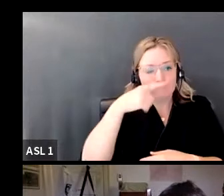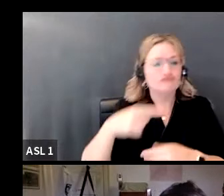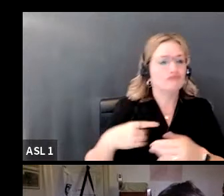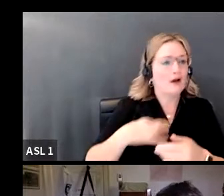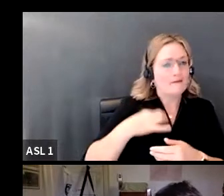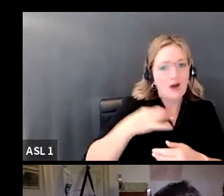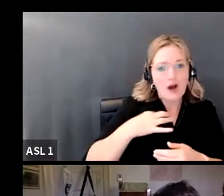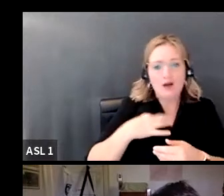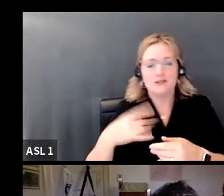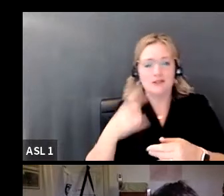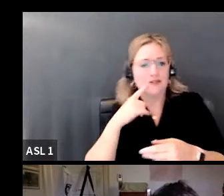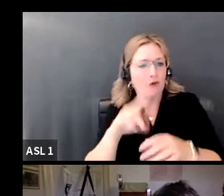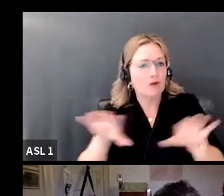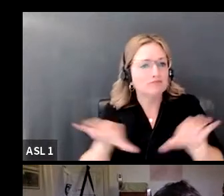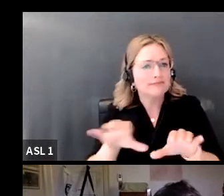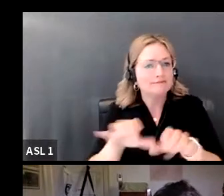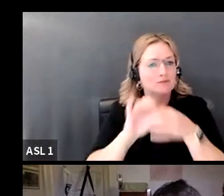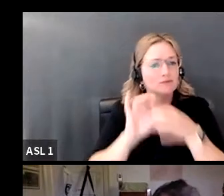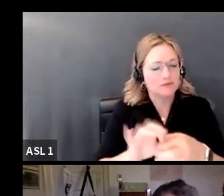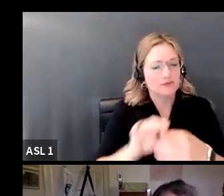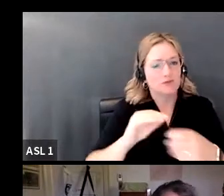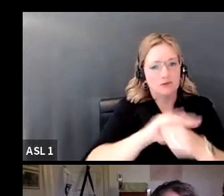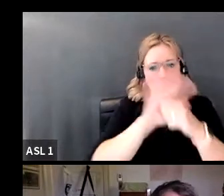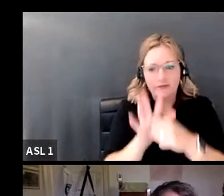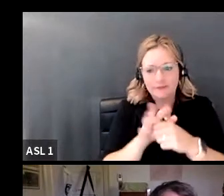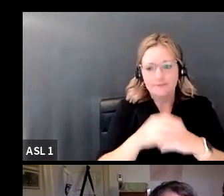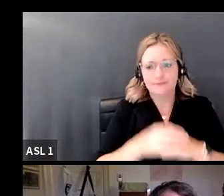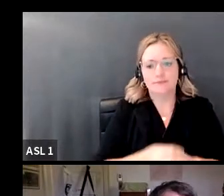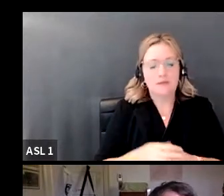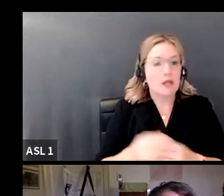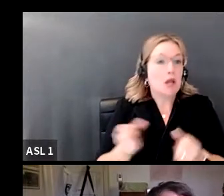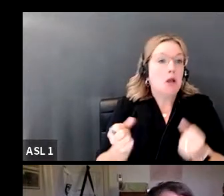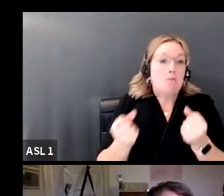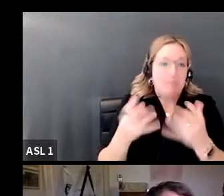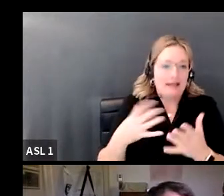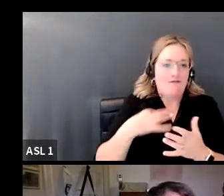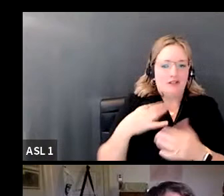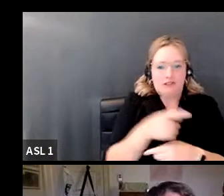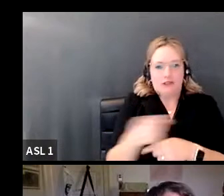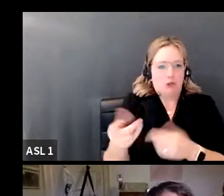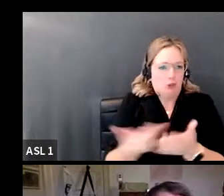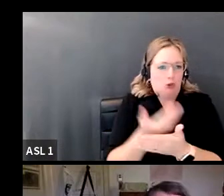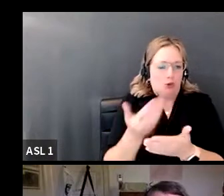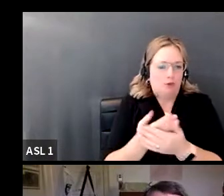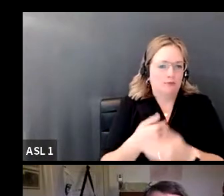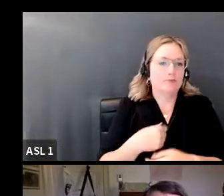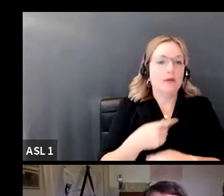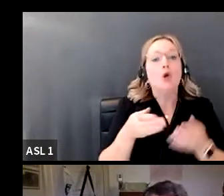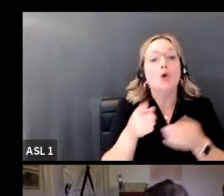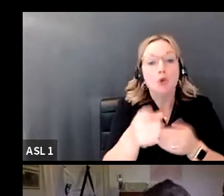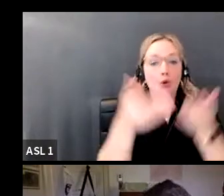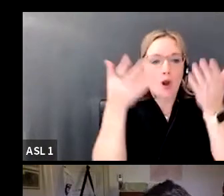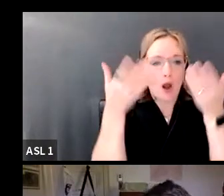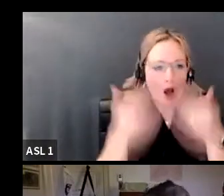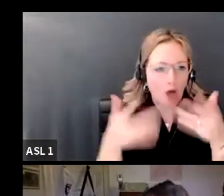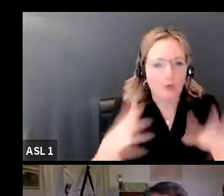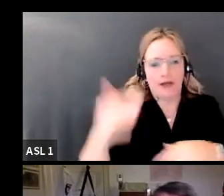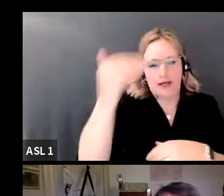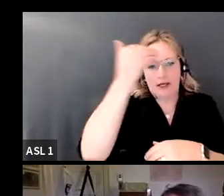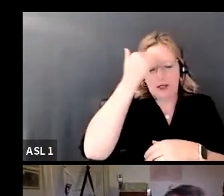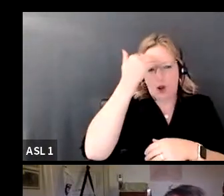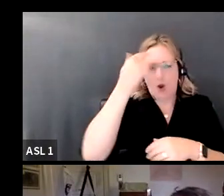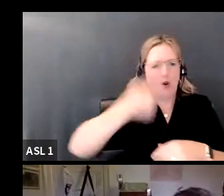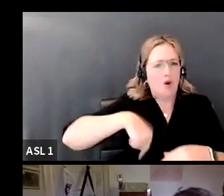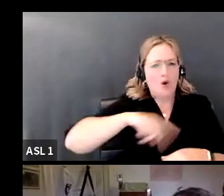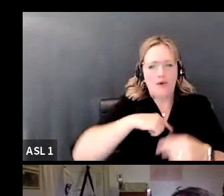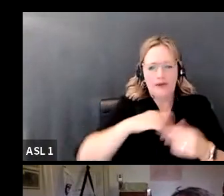activities many of these volunteers were new as you are aware volunteer ottawa strongly objected to the implementation of fees